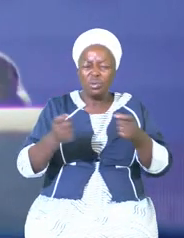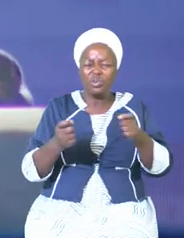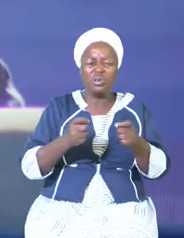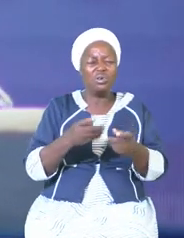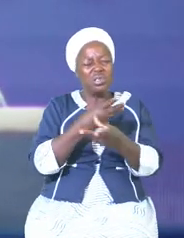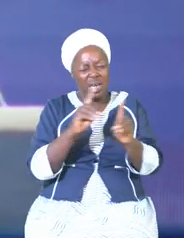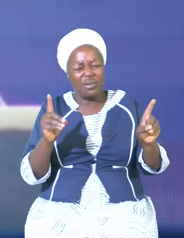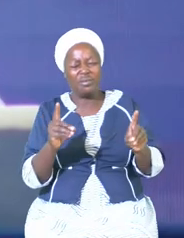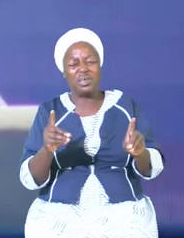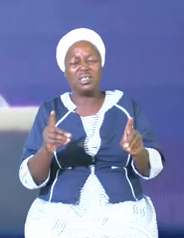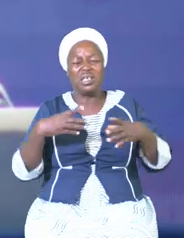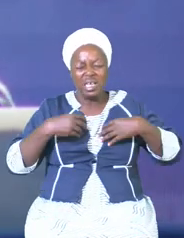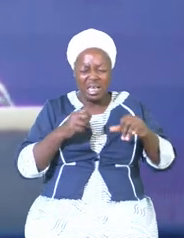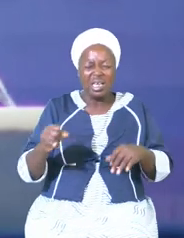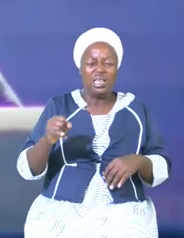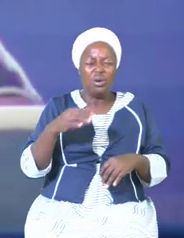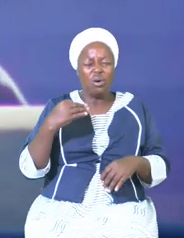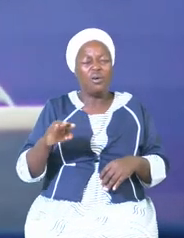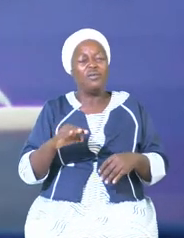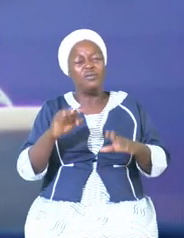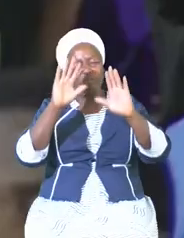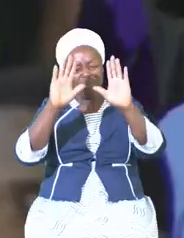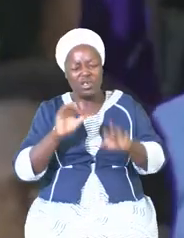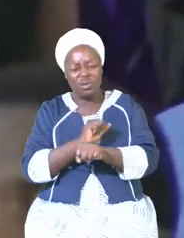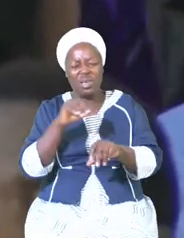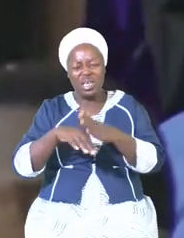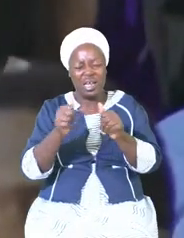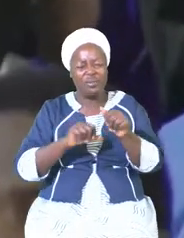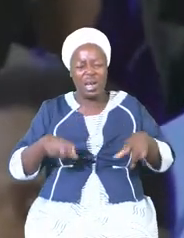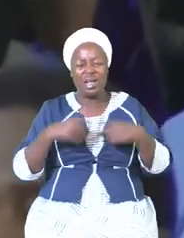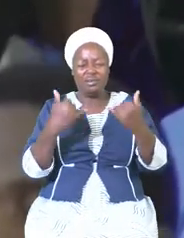of healing, of miracle in every life tonight.